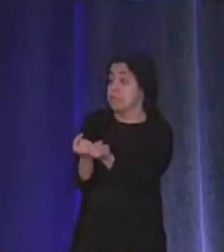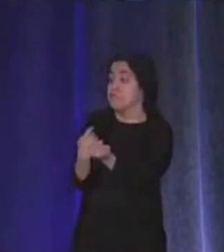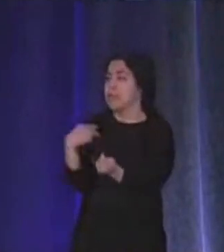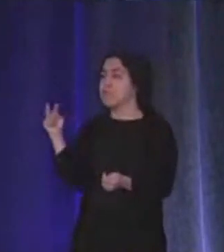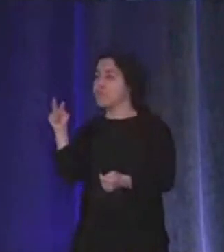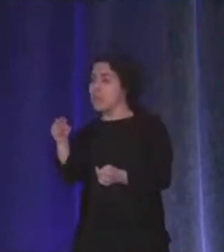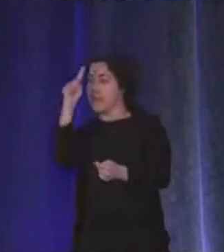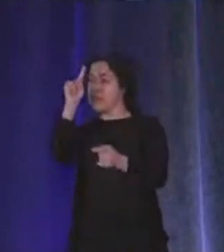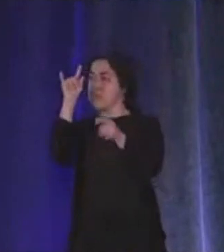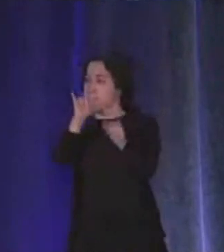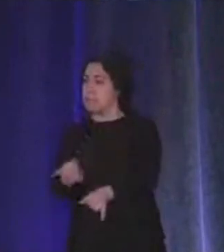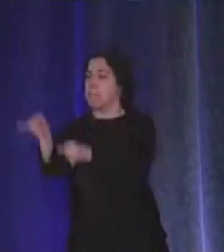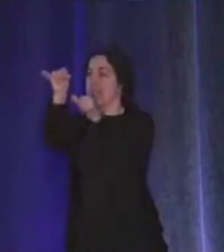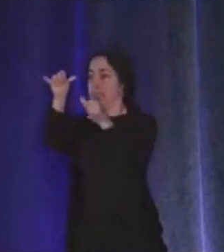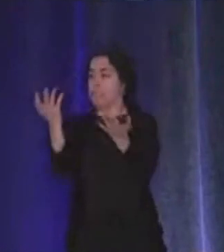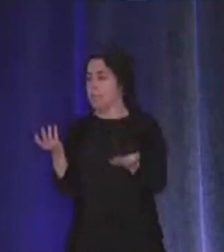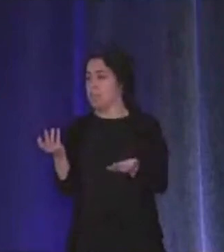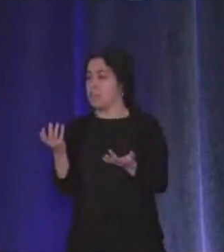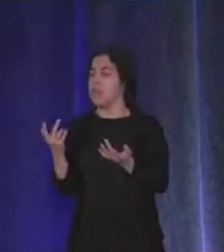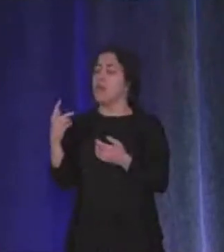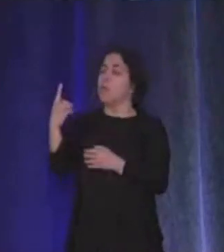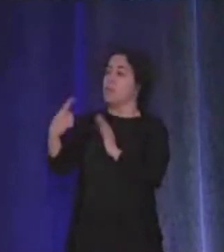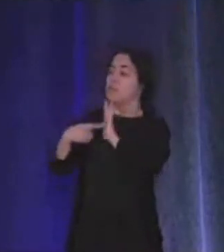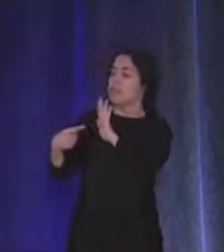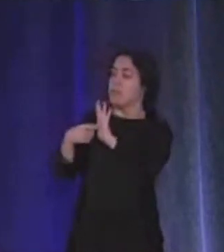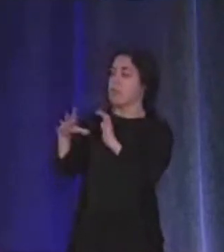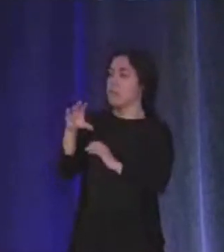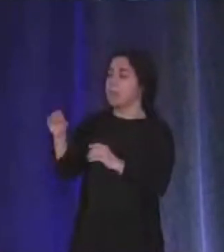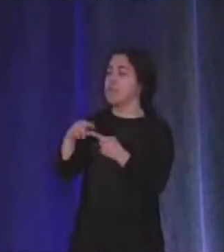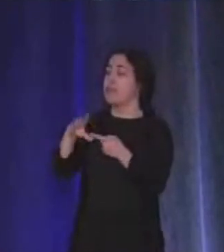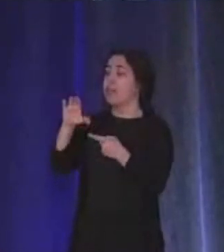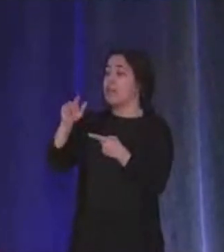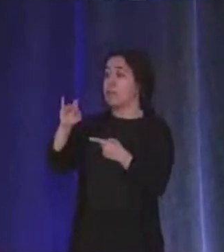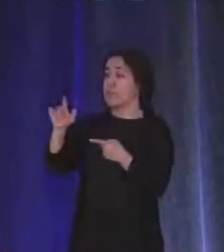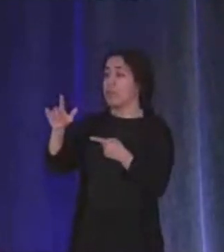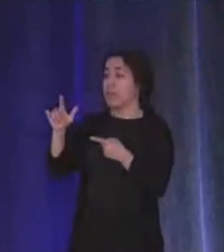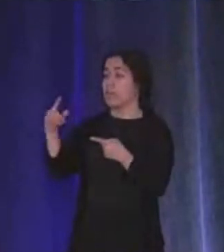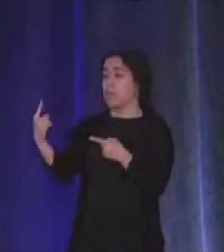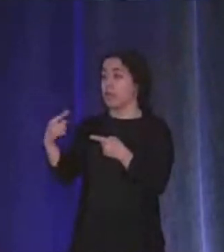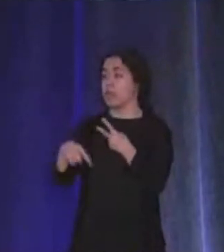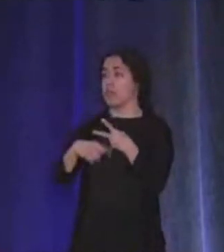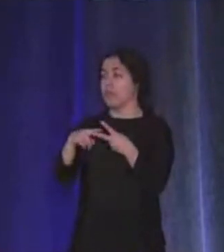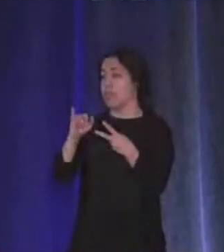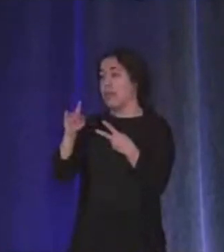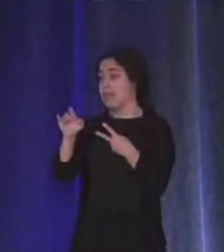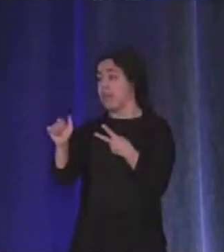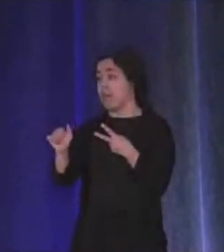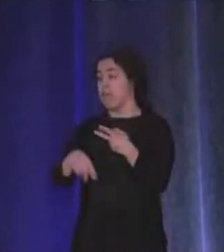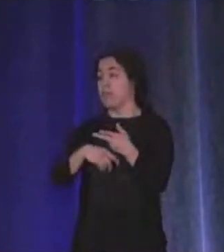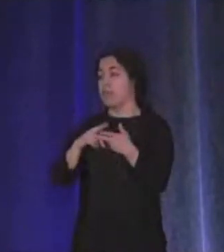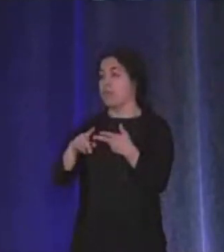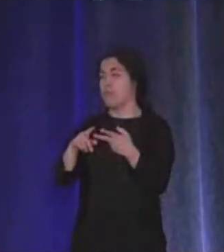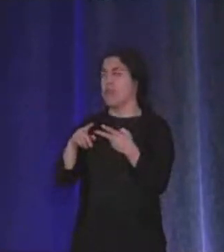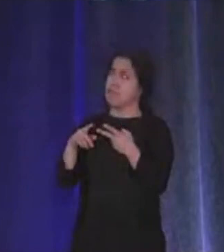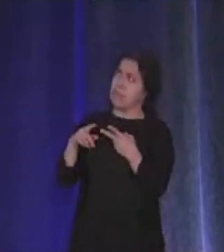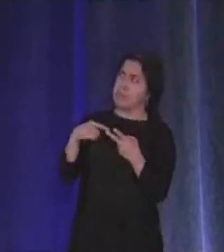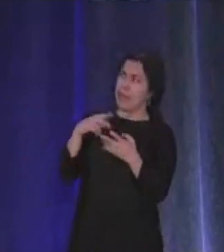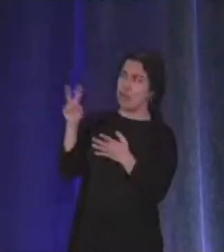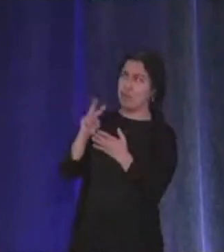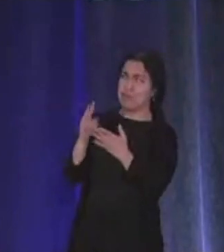And a couple of examples of companies that use micro frontends are Capital One and IKEA, or I read that IKEA